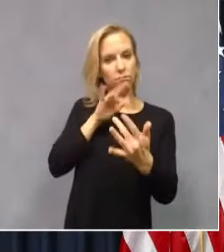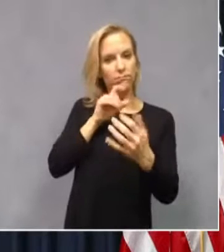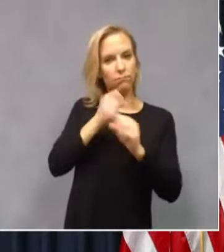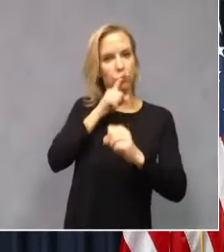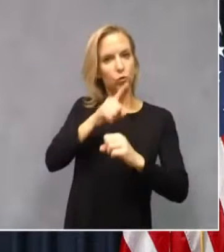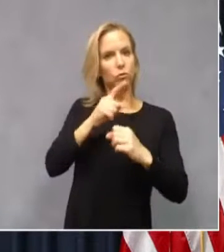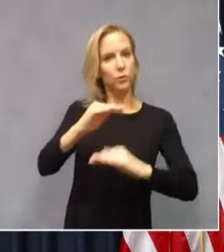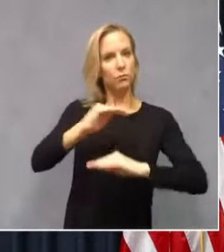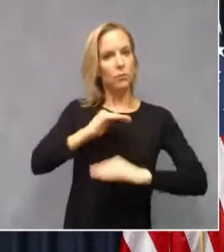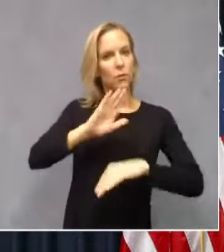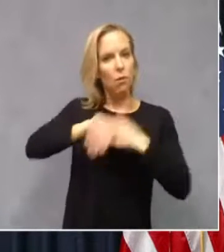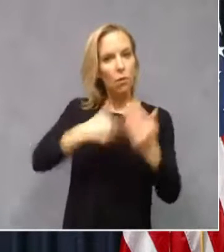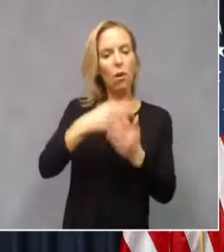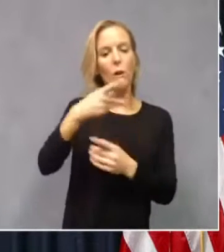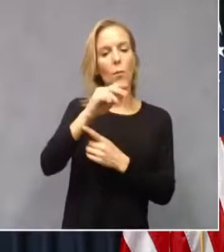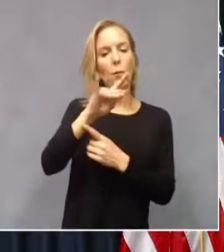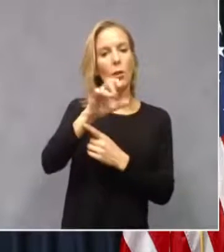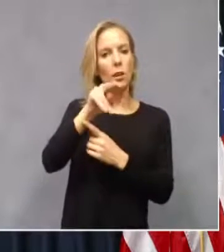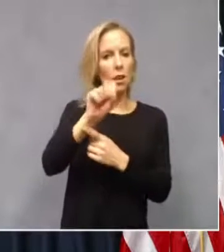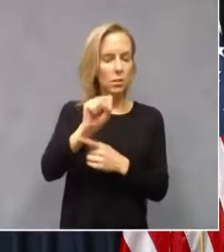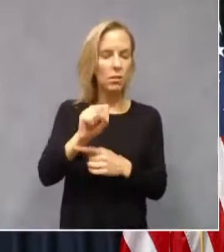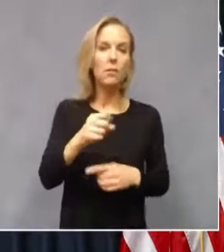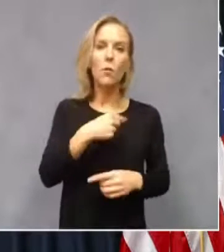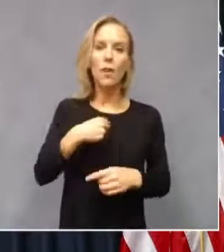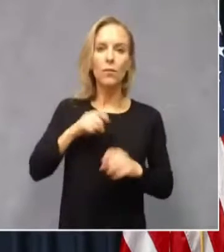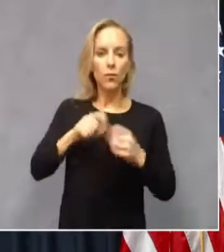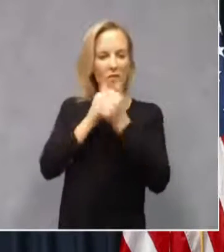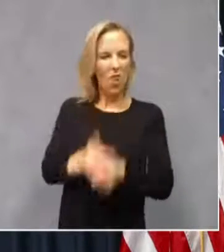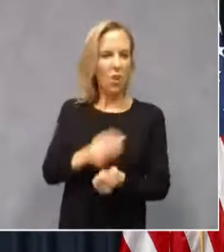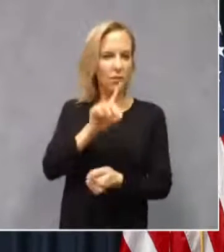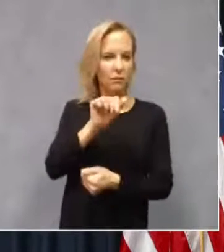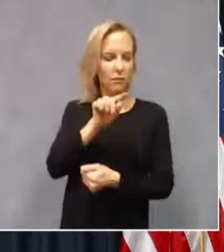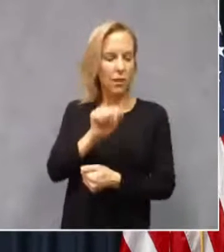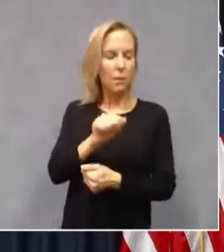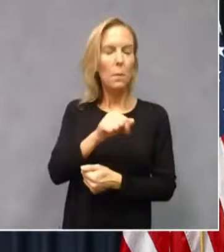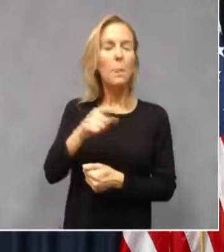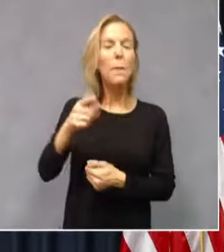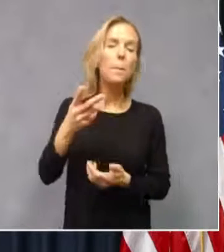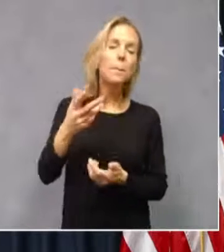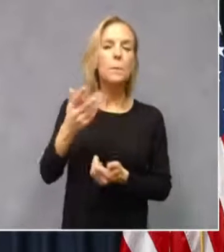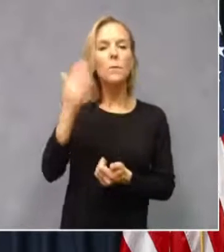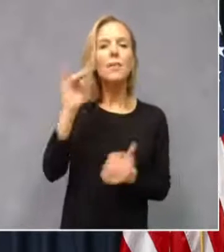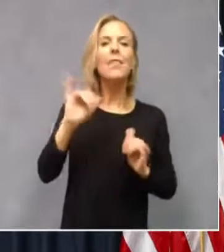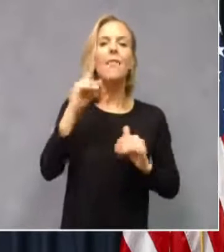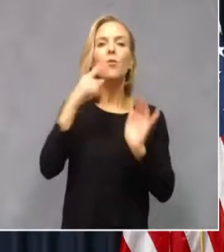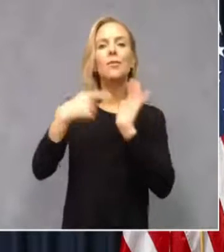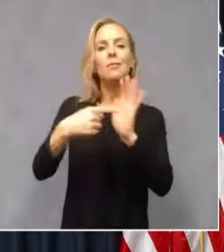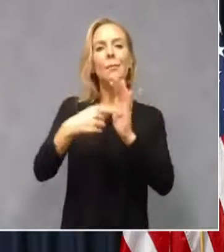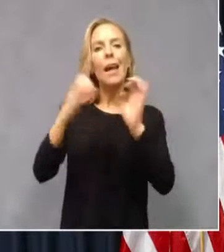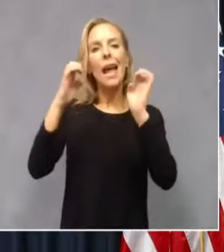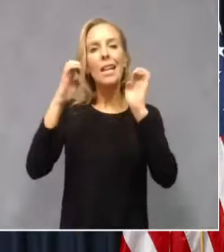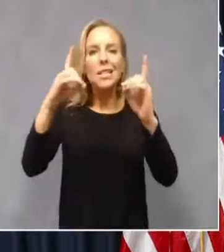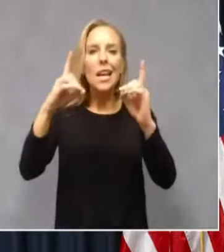we're committed to it. So we've got to know of say our educators when we get there,